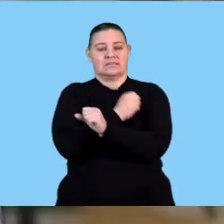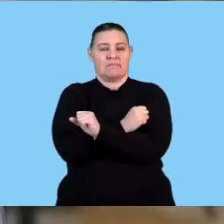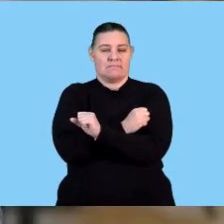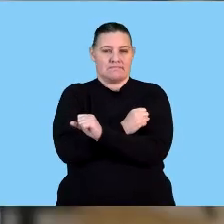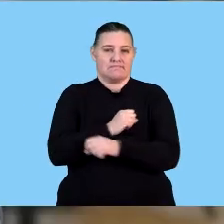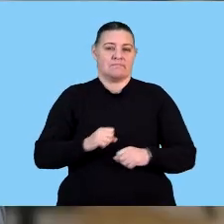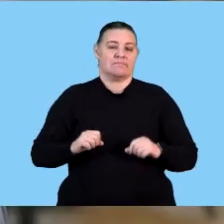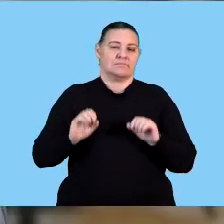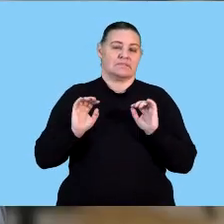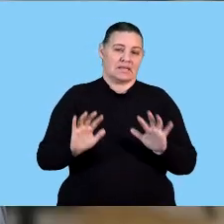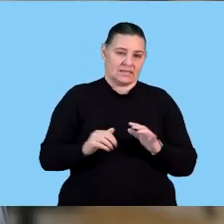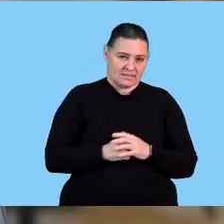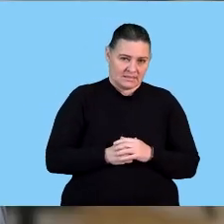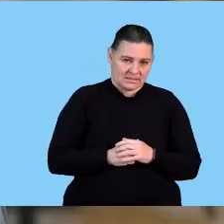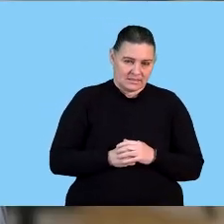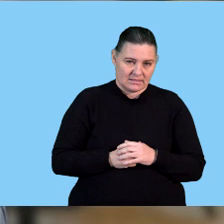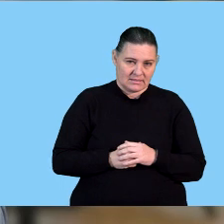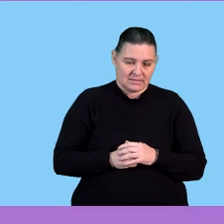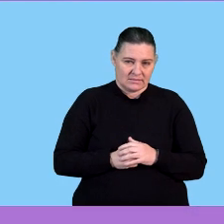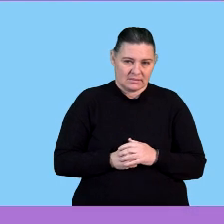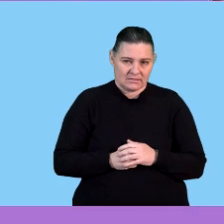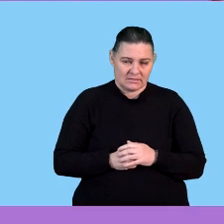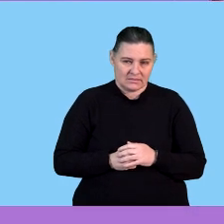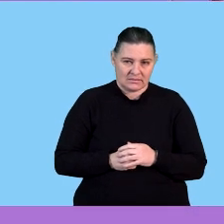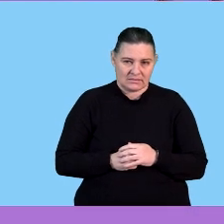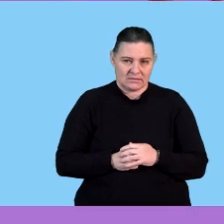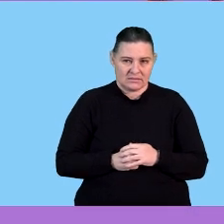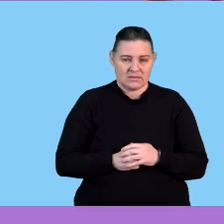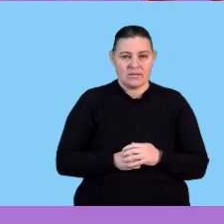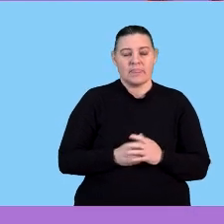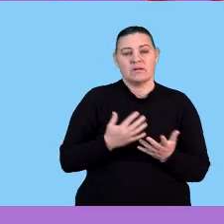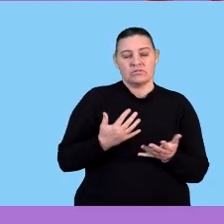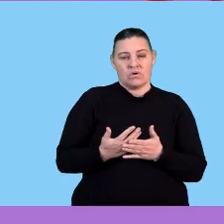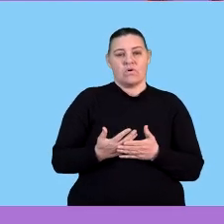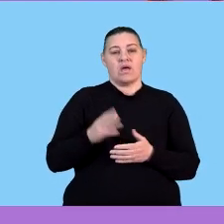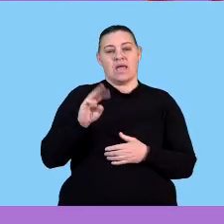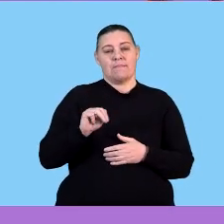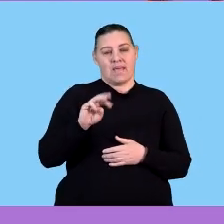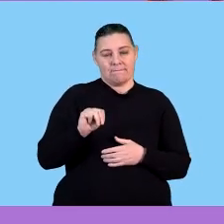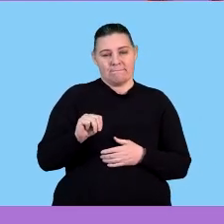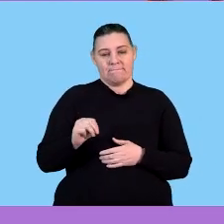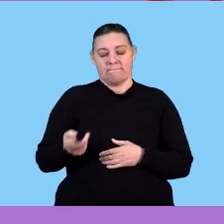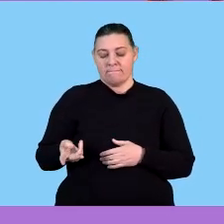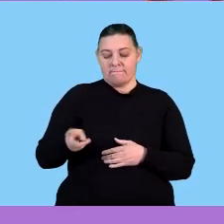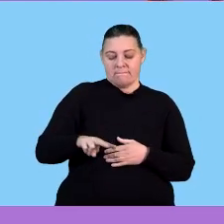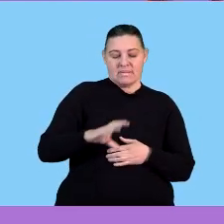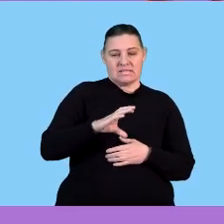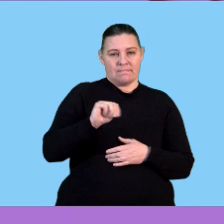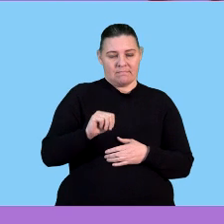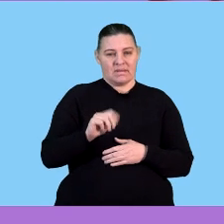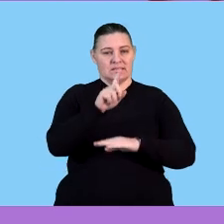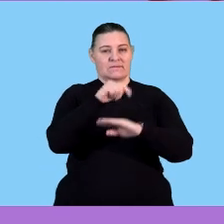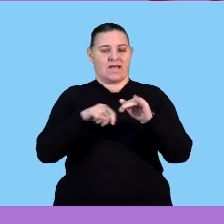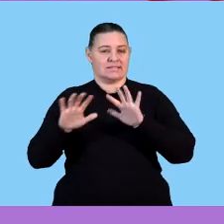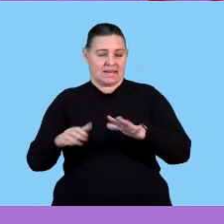by 10. And then, of course, if you go under, all right, say we're going from millimeters to centimeters, we divide